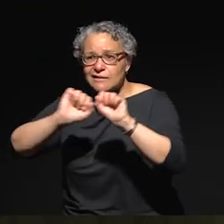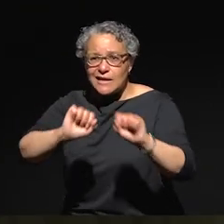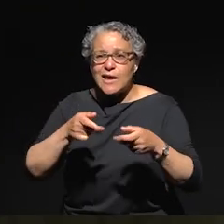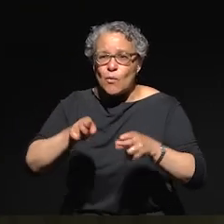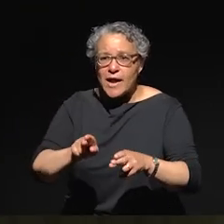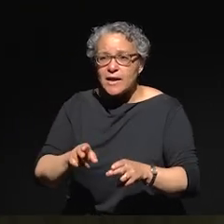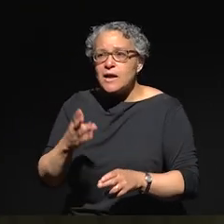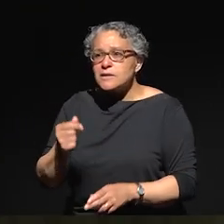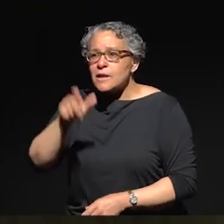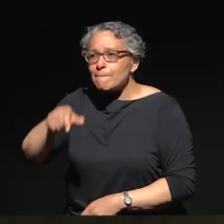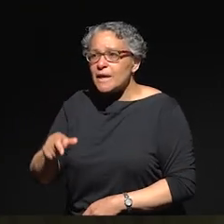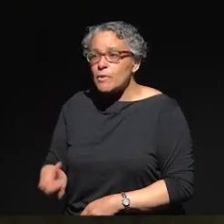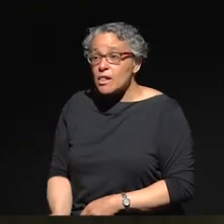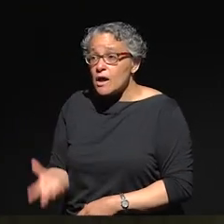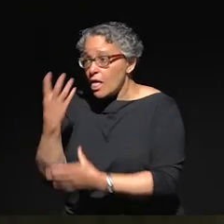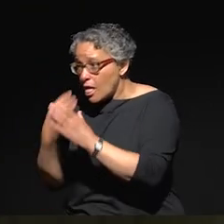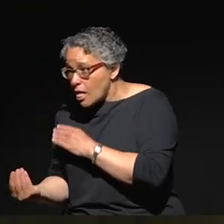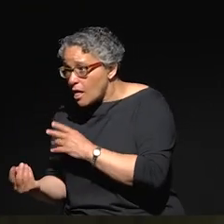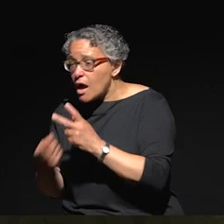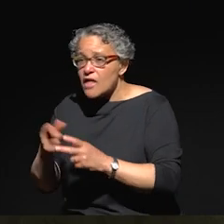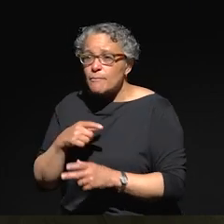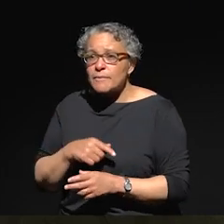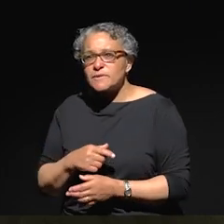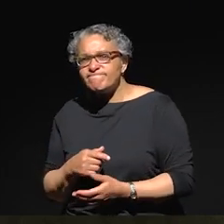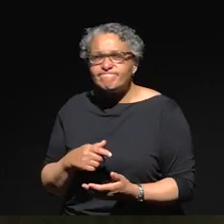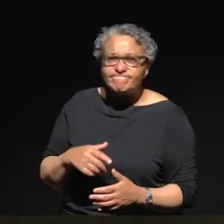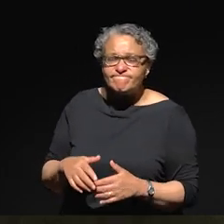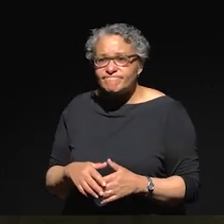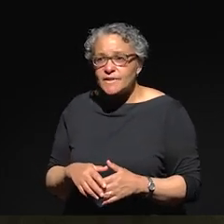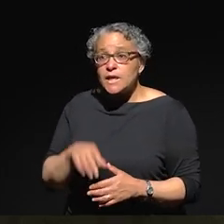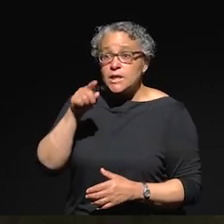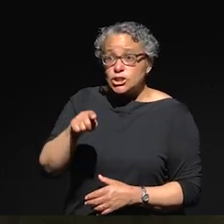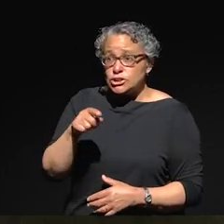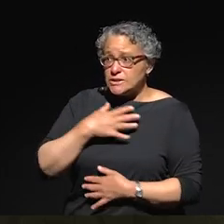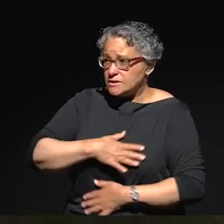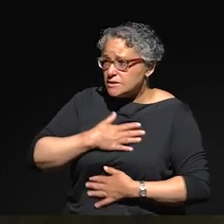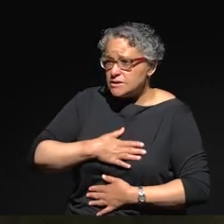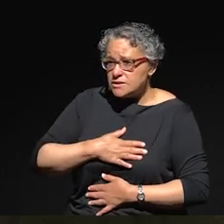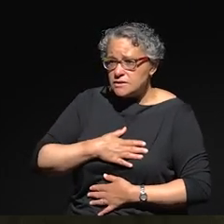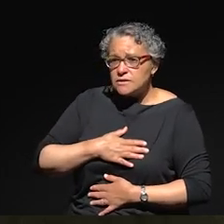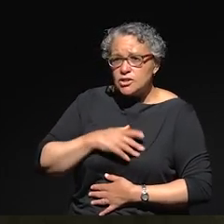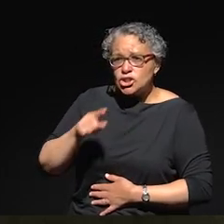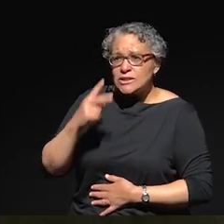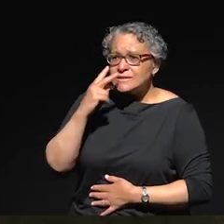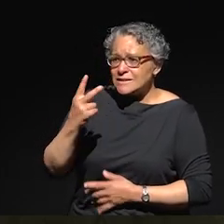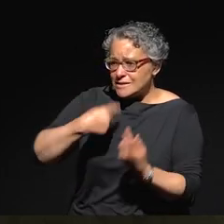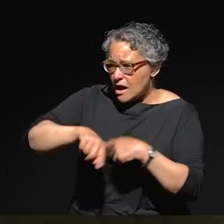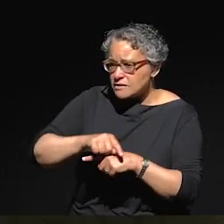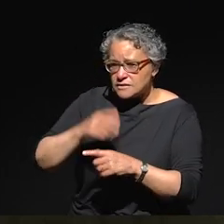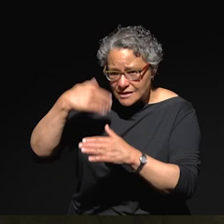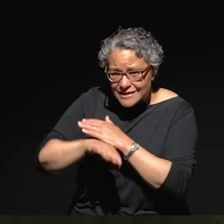absorbed, slightly restless, seeking the gaze of somebody else, and she's disturbed because we're coming in. She sees us coming in. So it's like